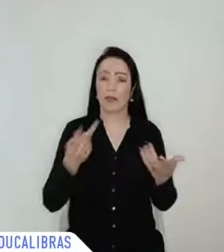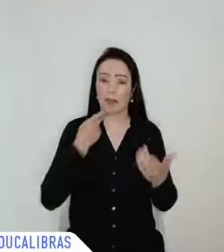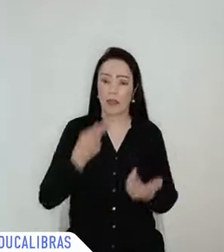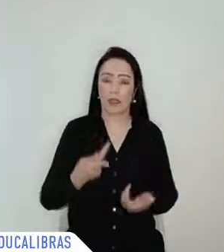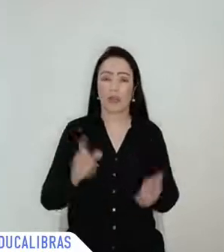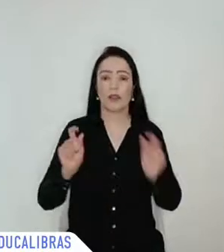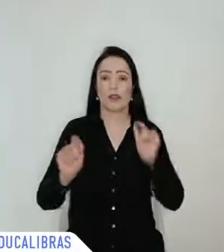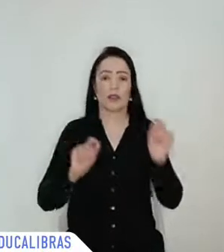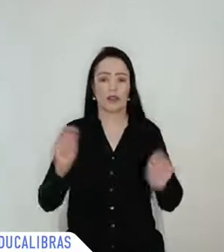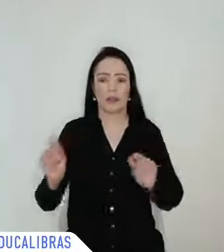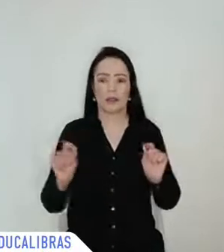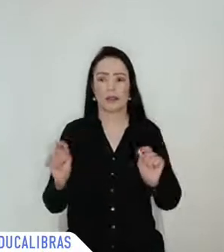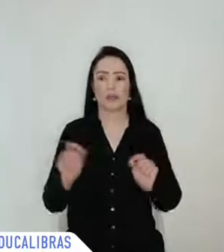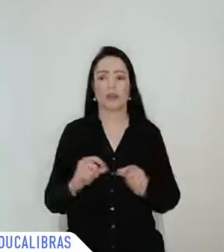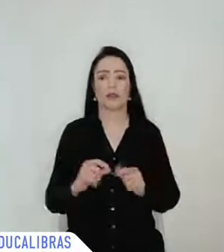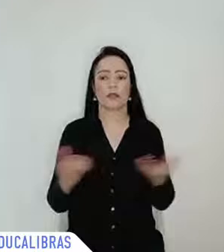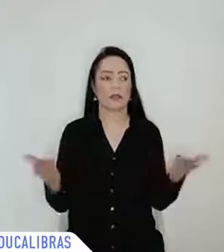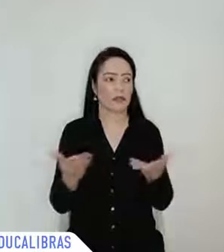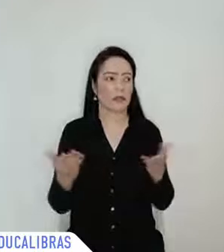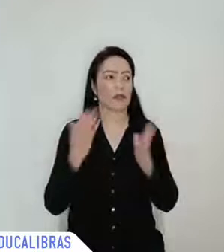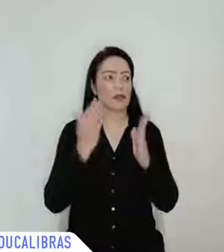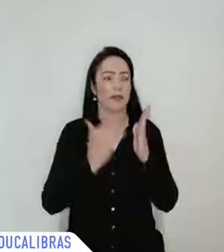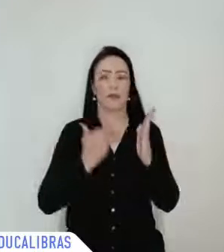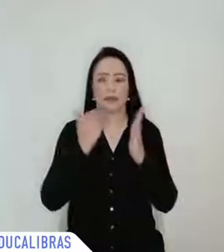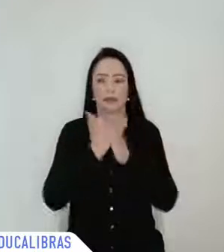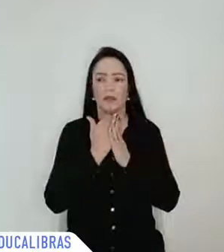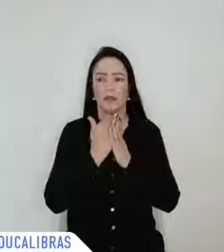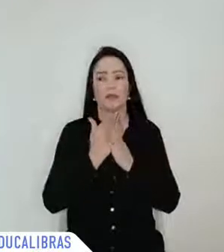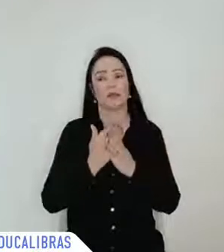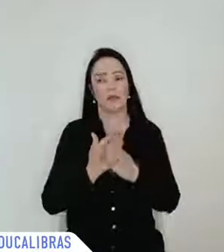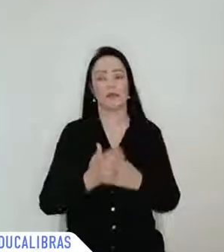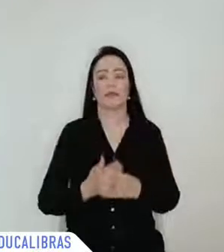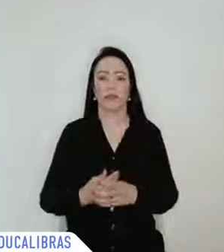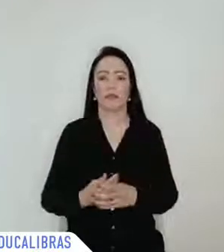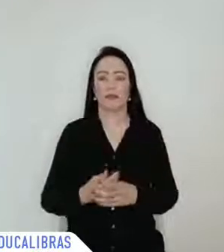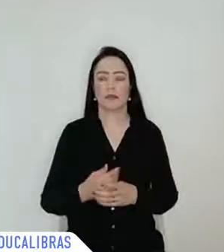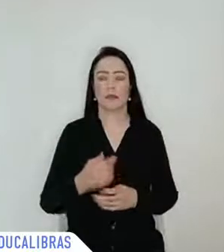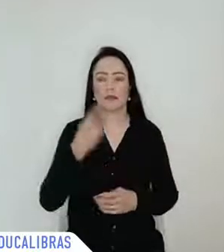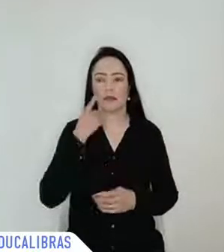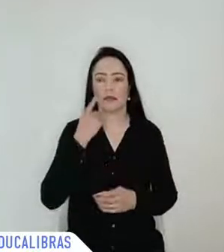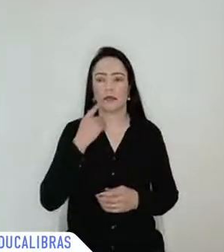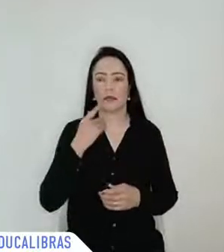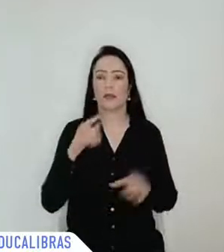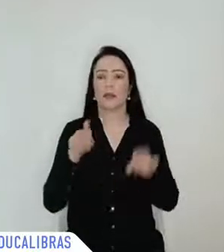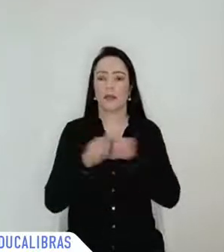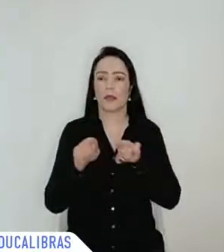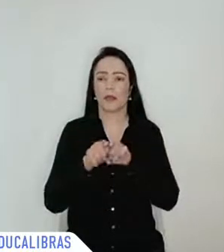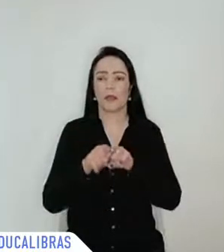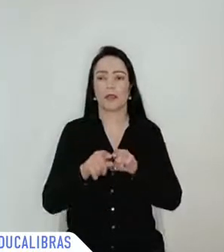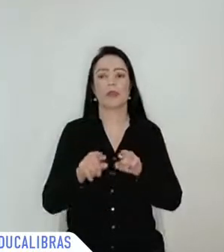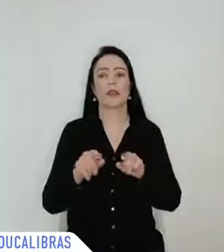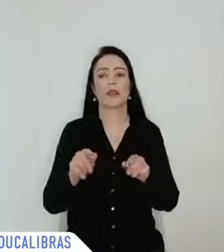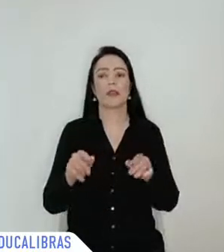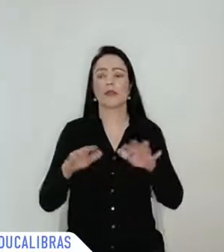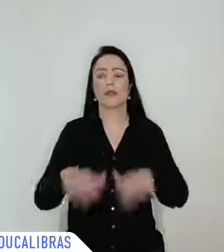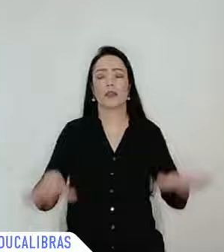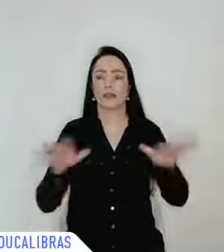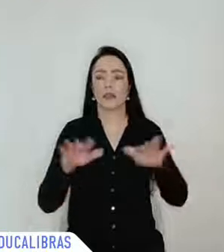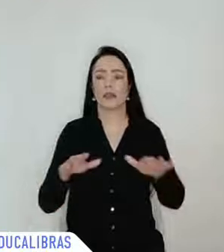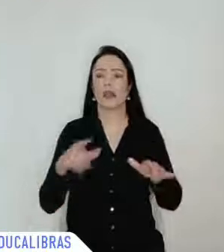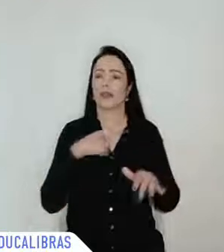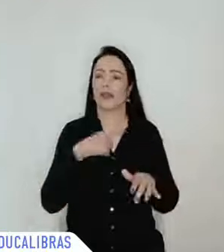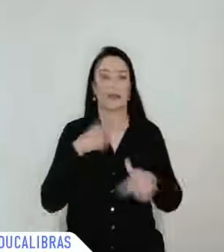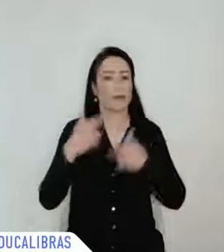say that these more, when you're talking more to